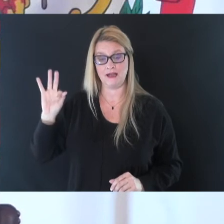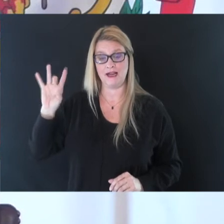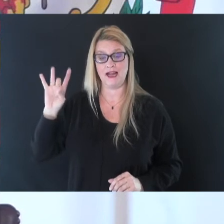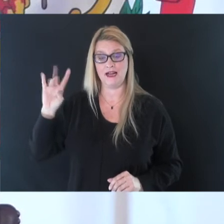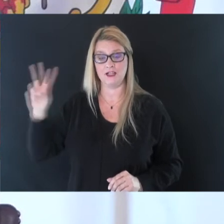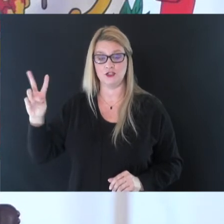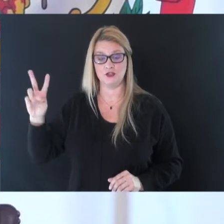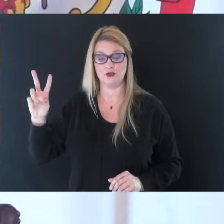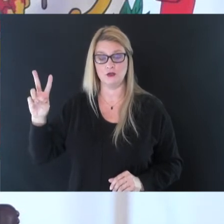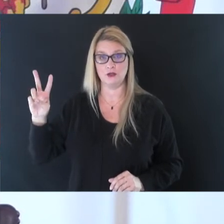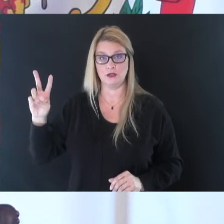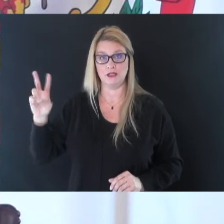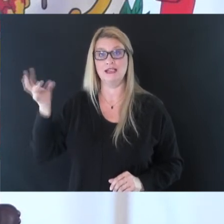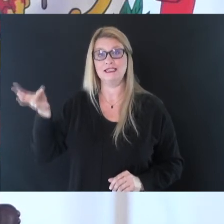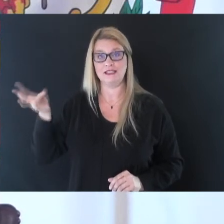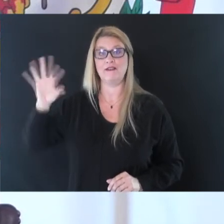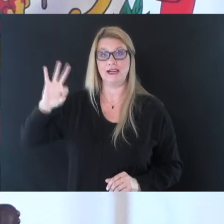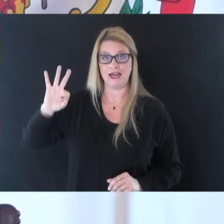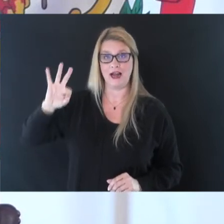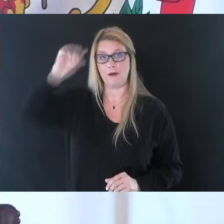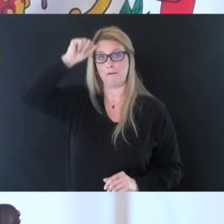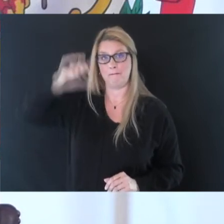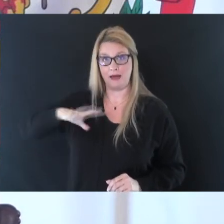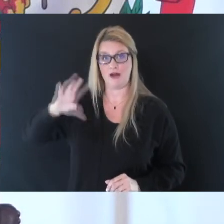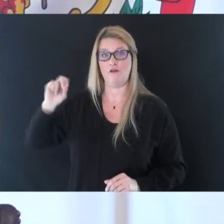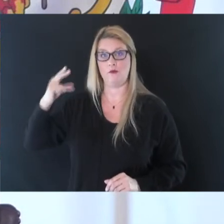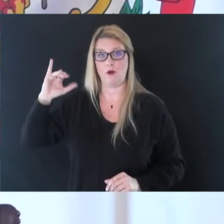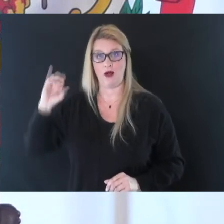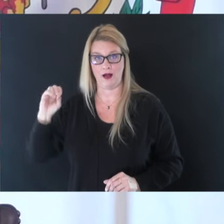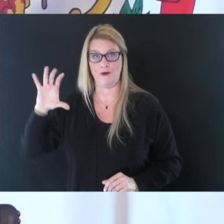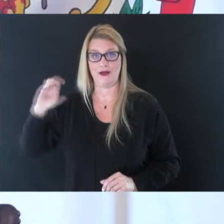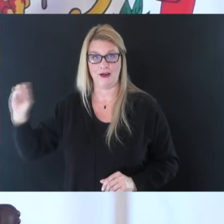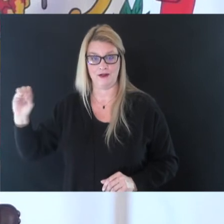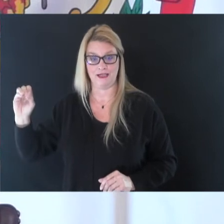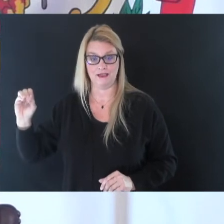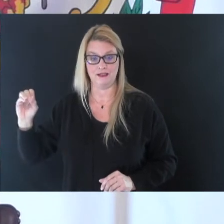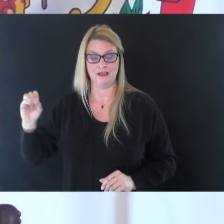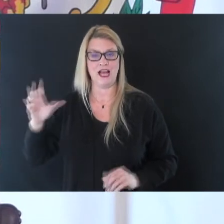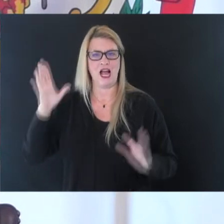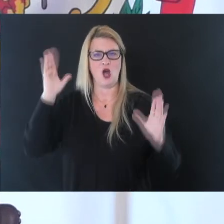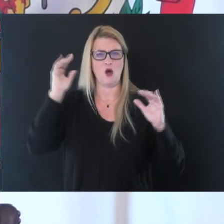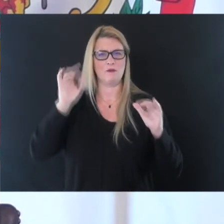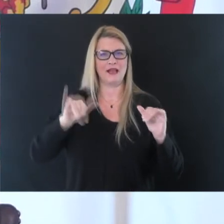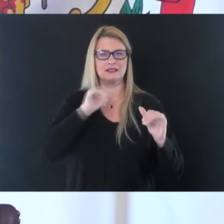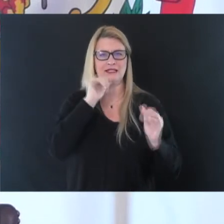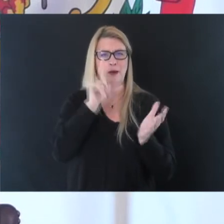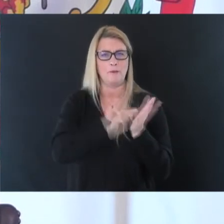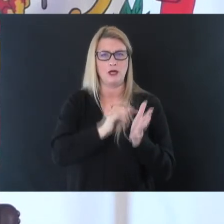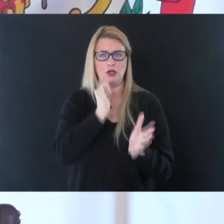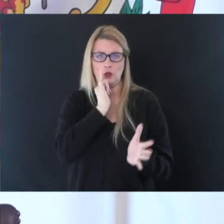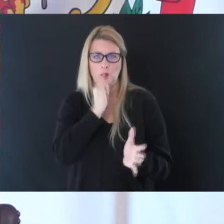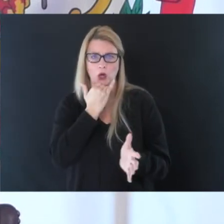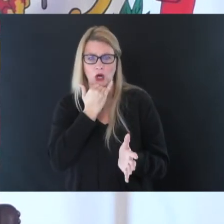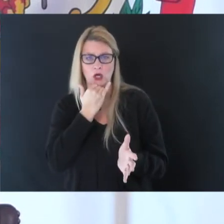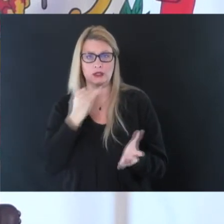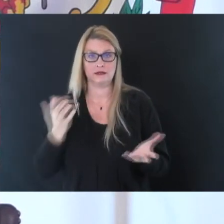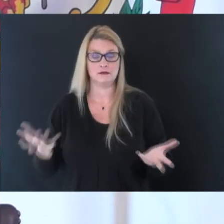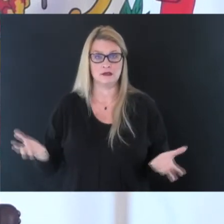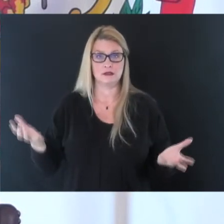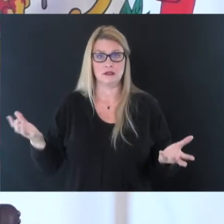1982nd death was also a 79-year-old male from Ohio County. I hope that's not a misprint, and well, you